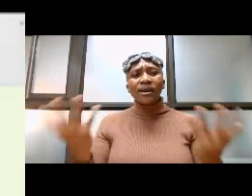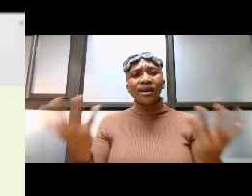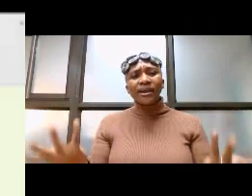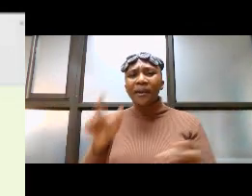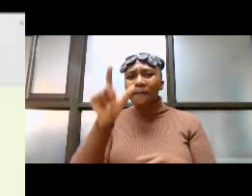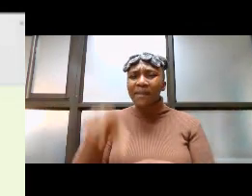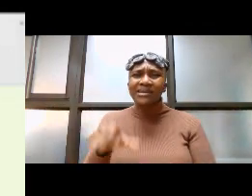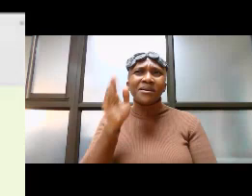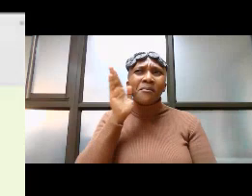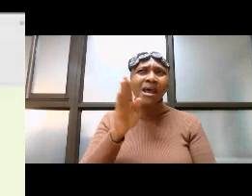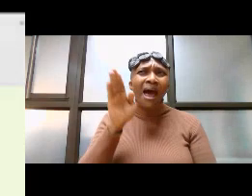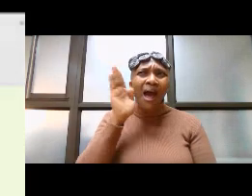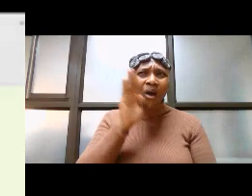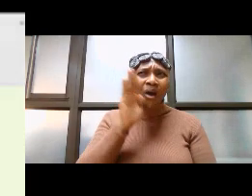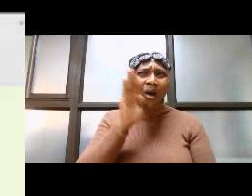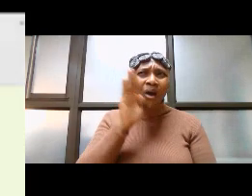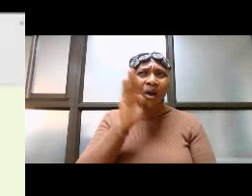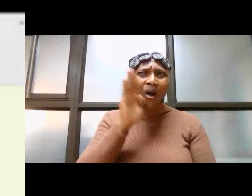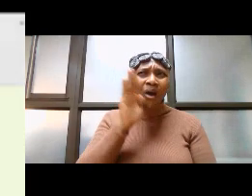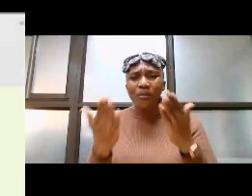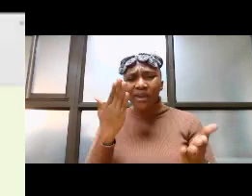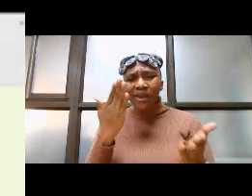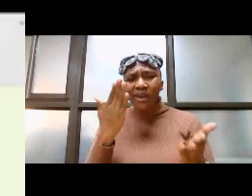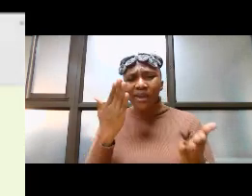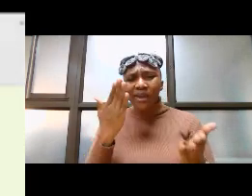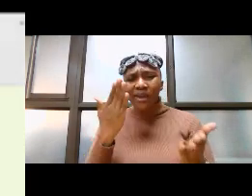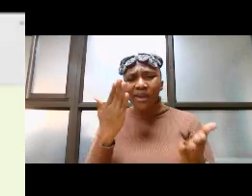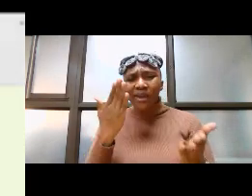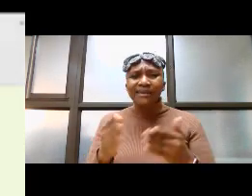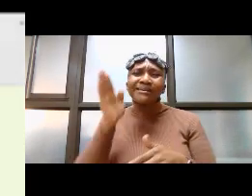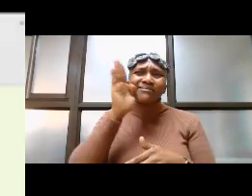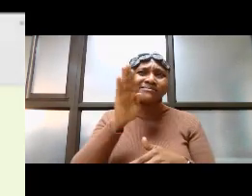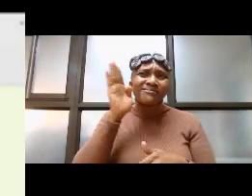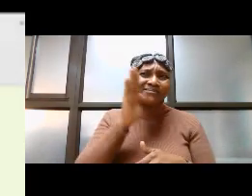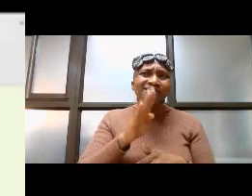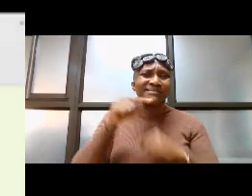a very brown or tawny child comes.